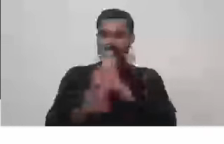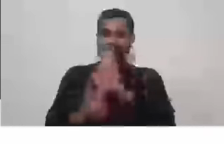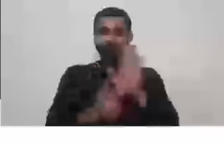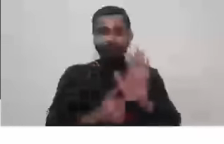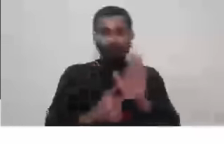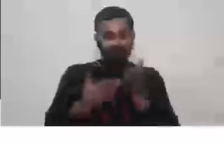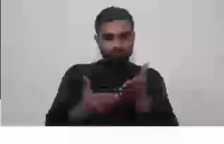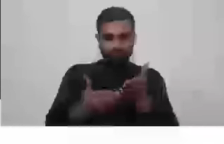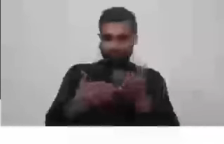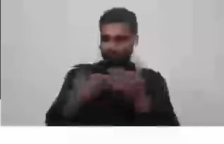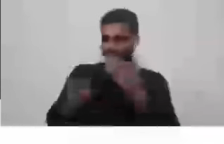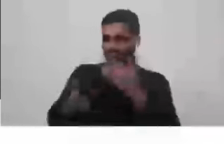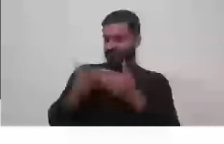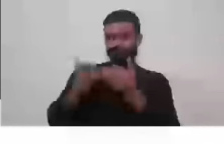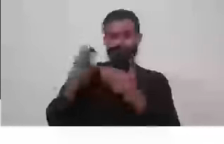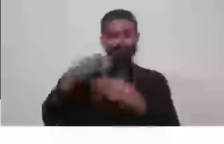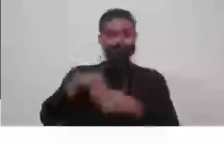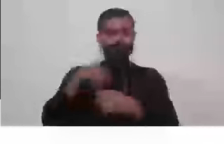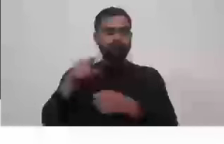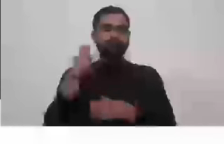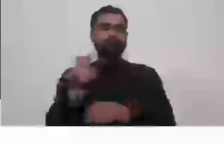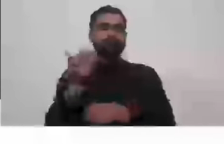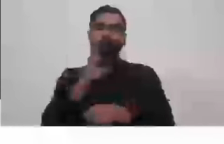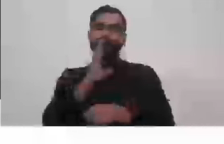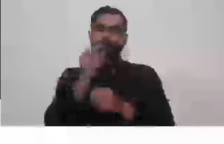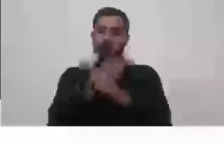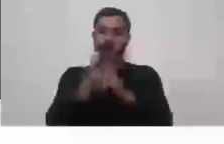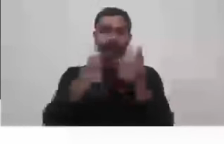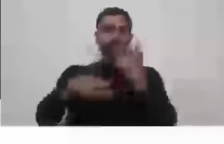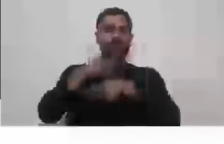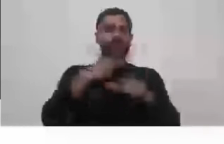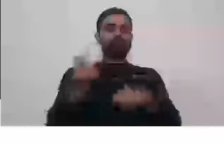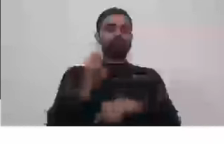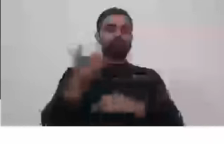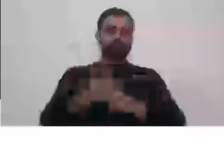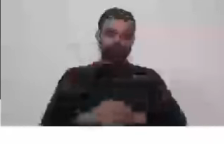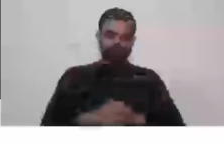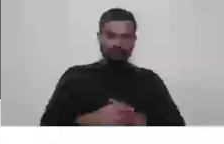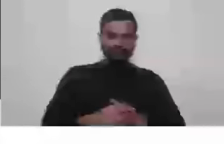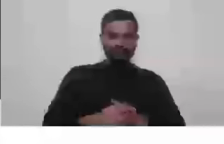or handouts where they can use such multiple languages.